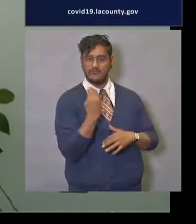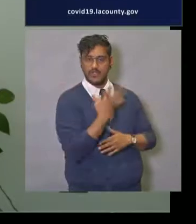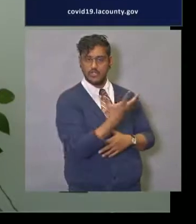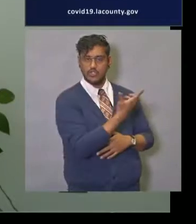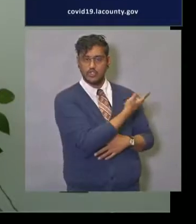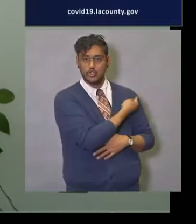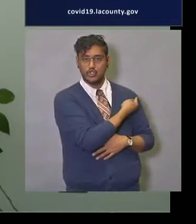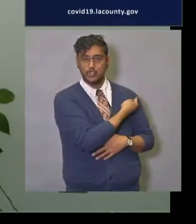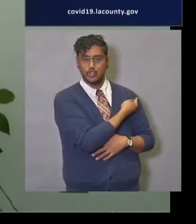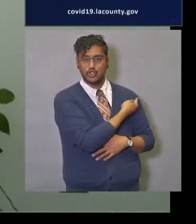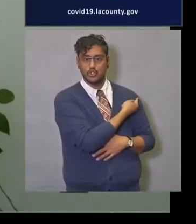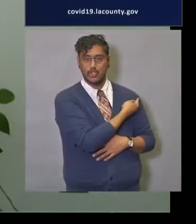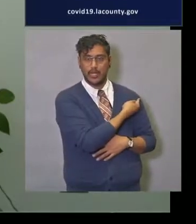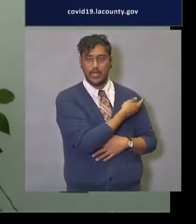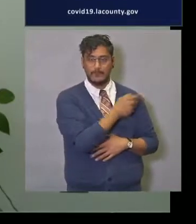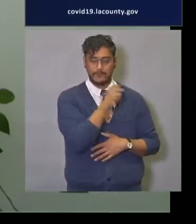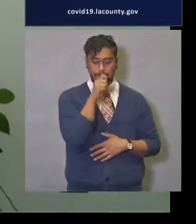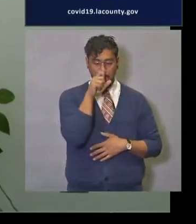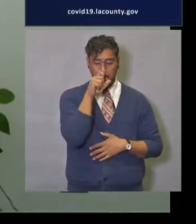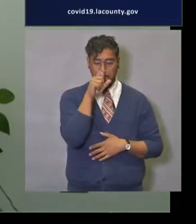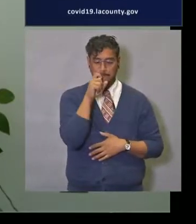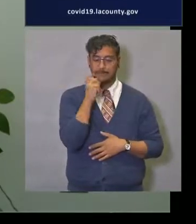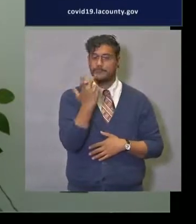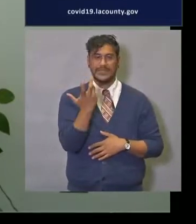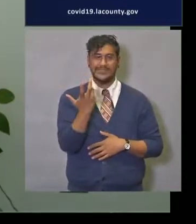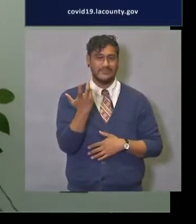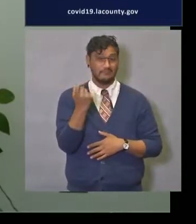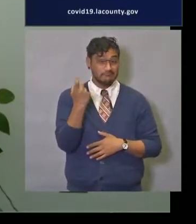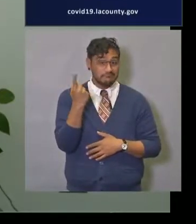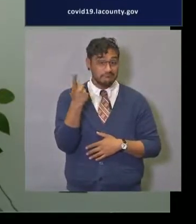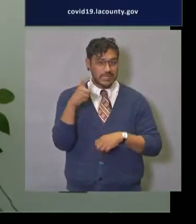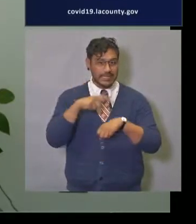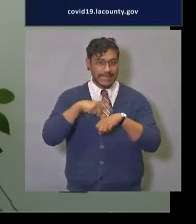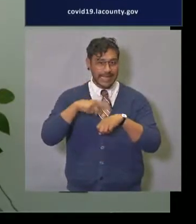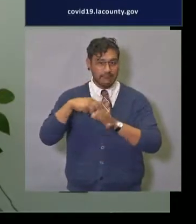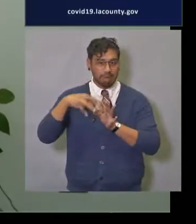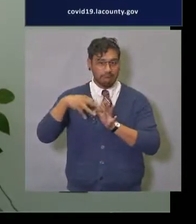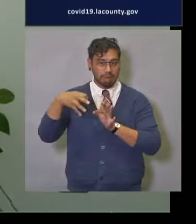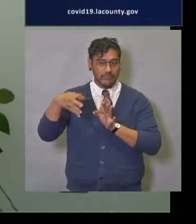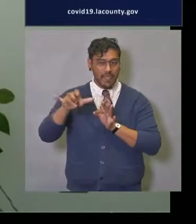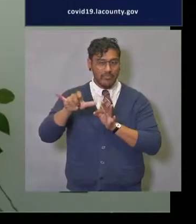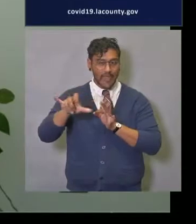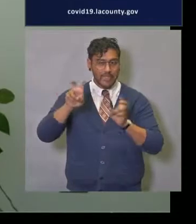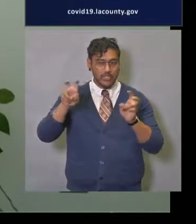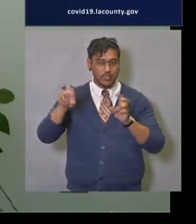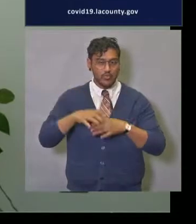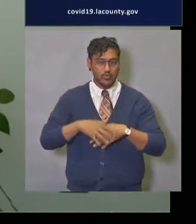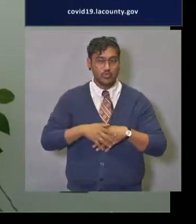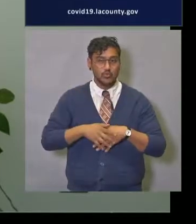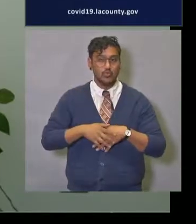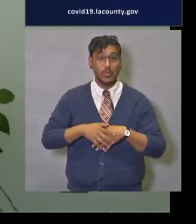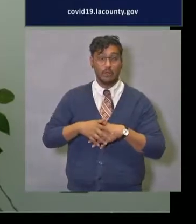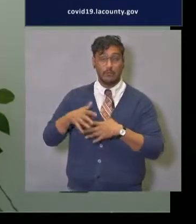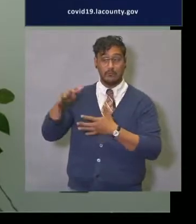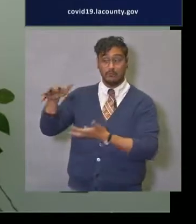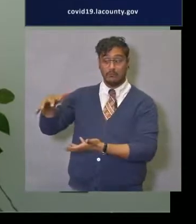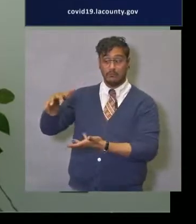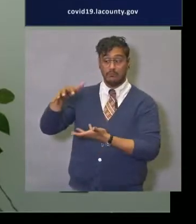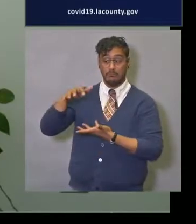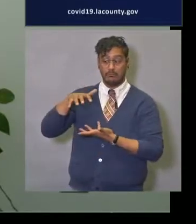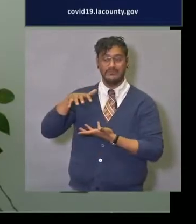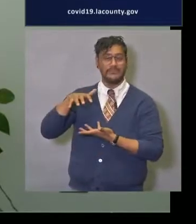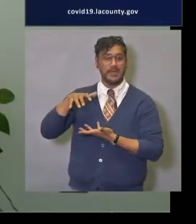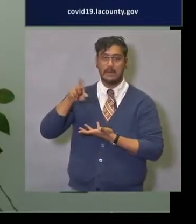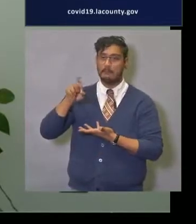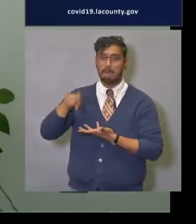arms. It's just a time lag issue. What gets allocated then has to last for a whole